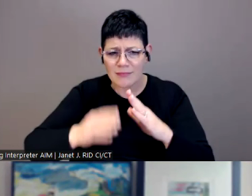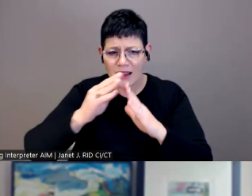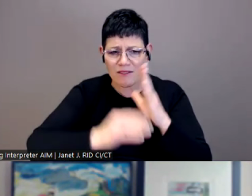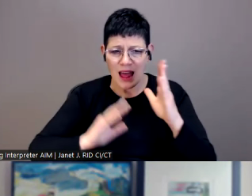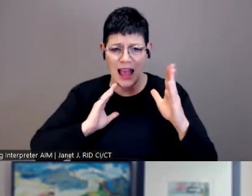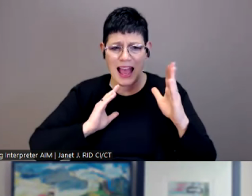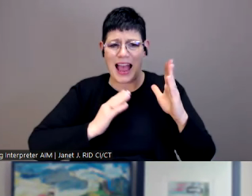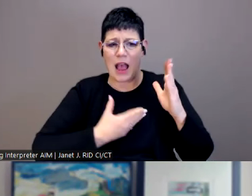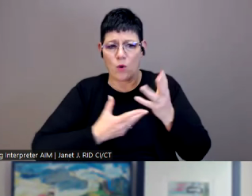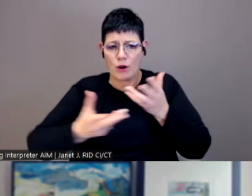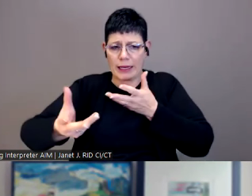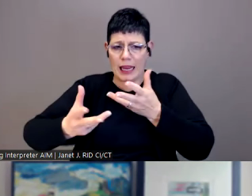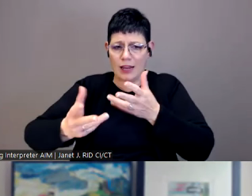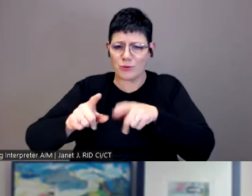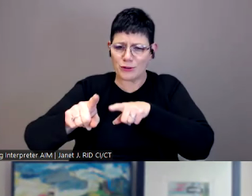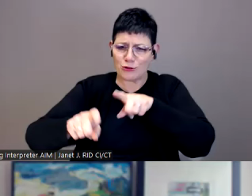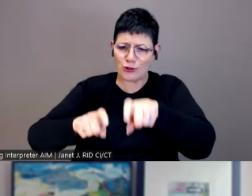our engagement survey.